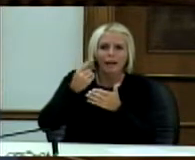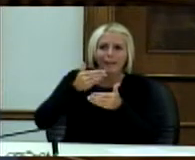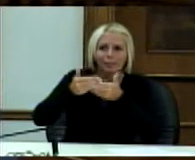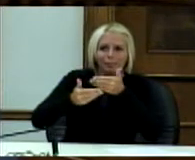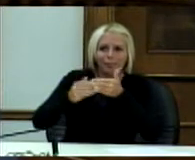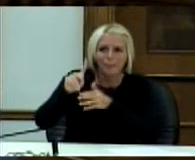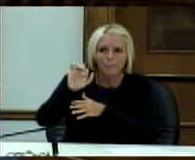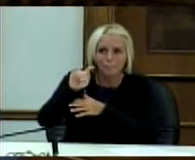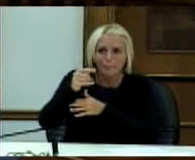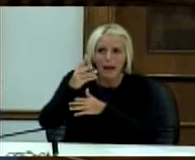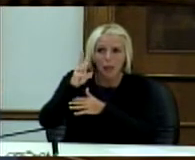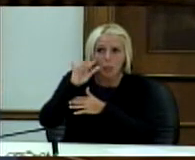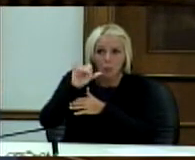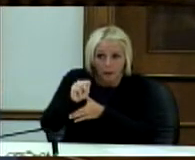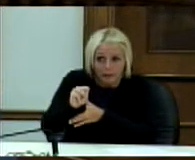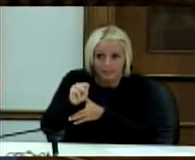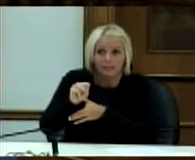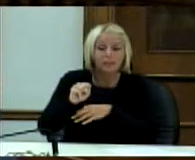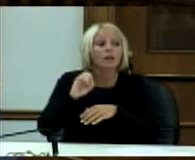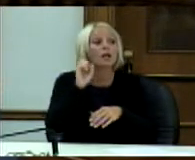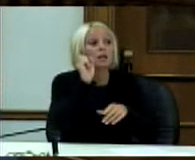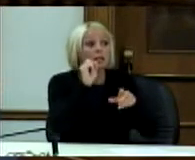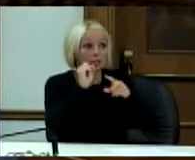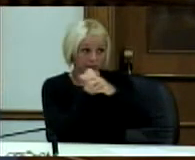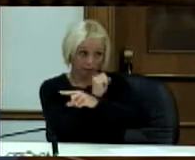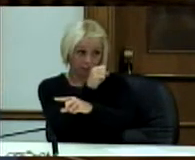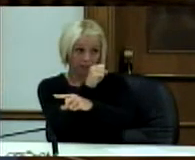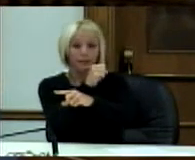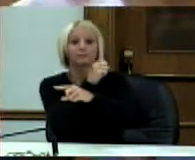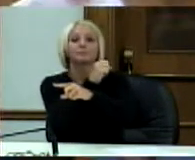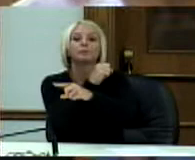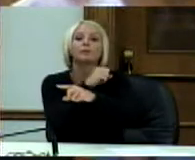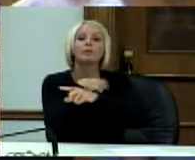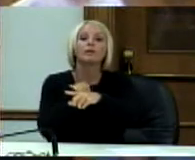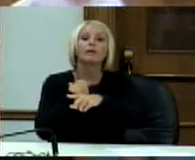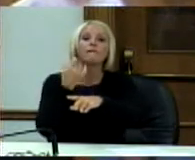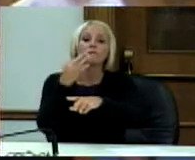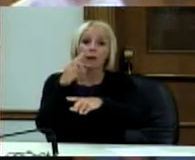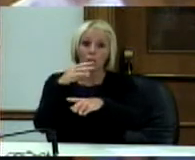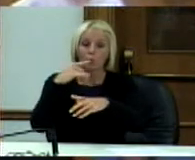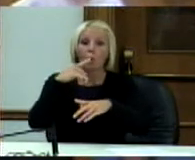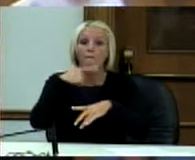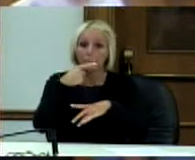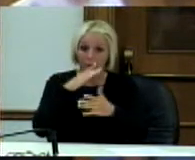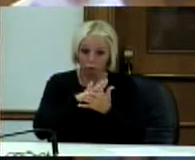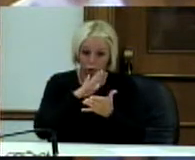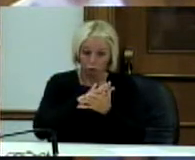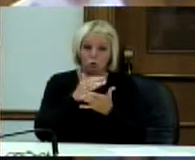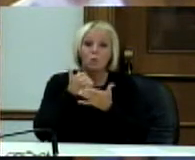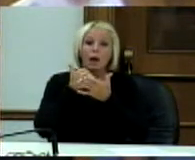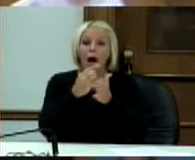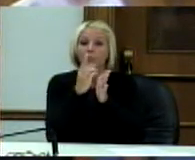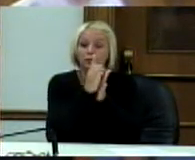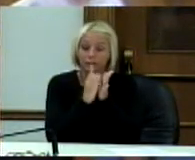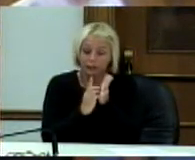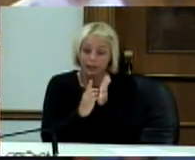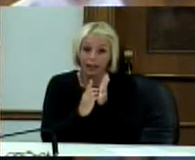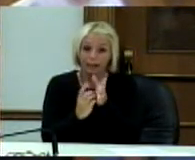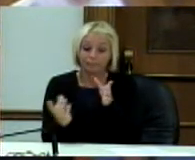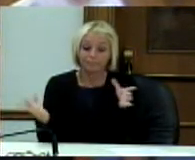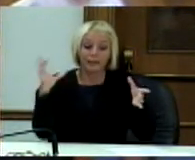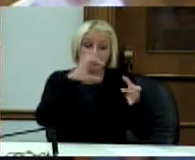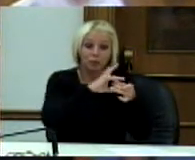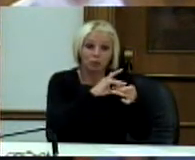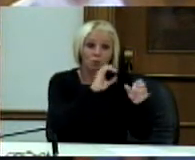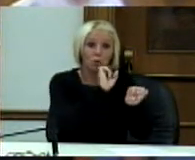understand the pathways, or? Yes, AB, Adult Basic Ed, so our program, Faribault Public Schools, would help design